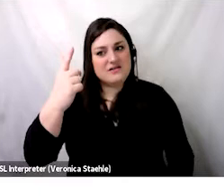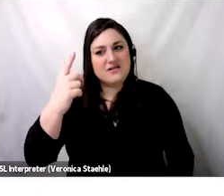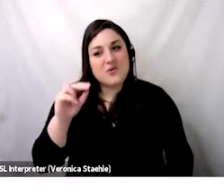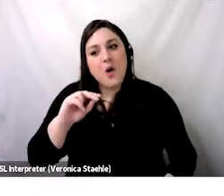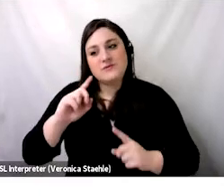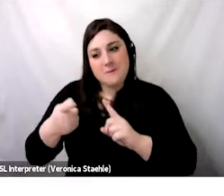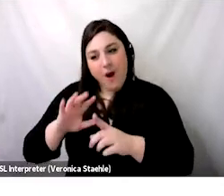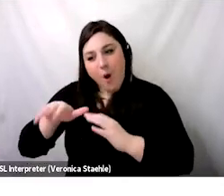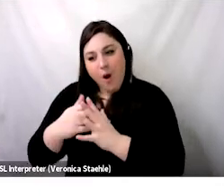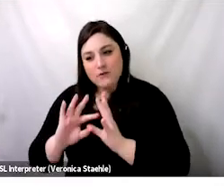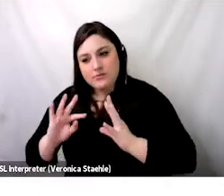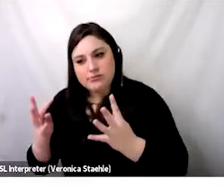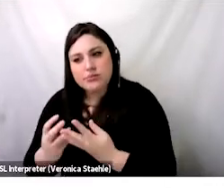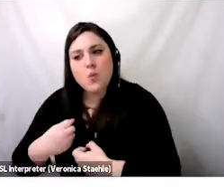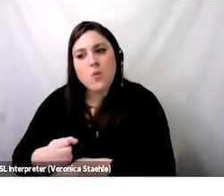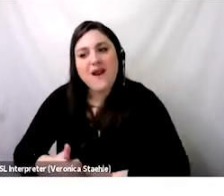force.